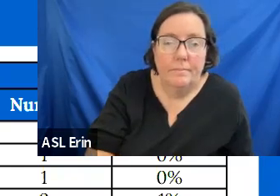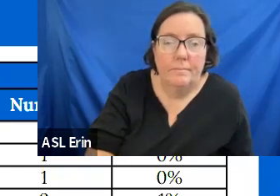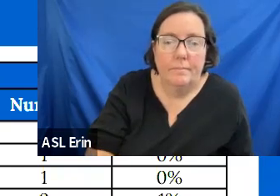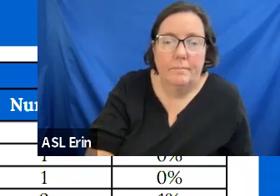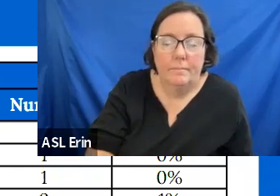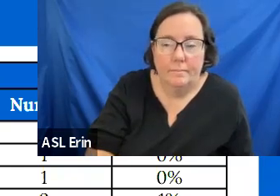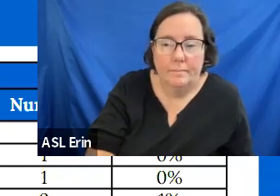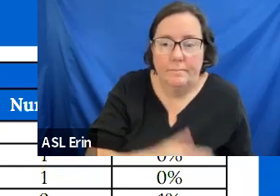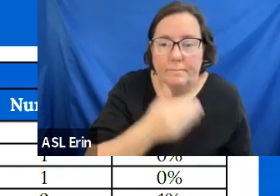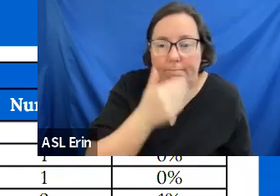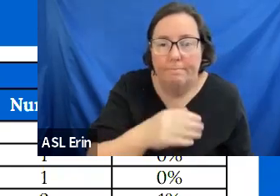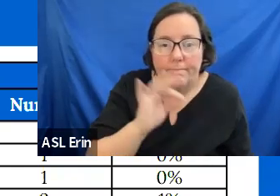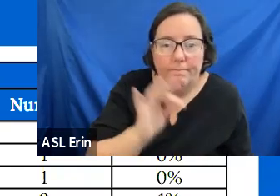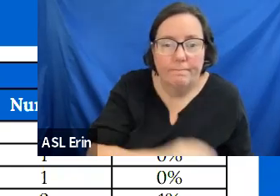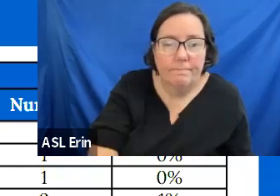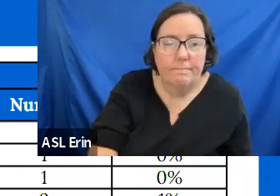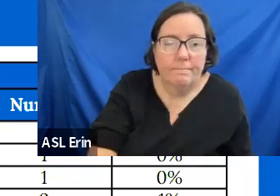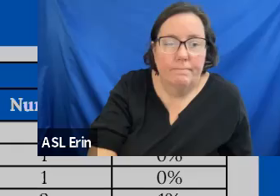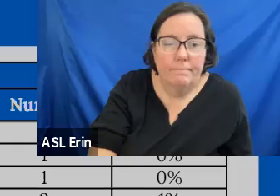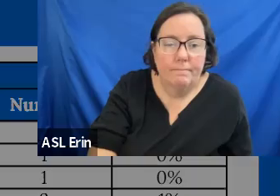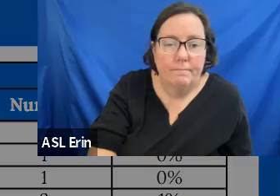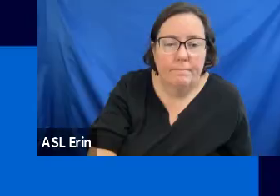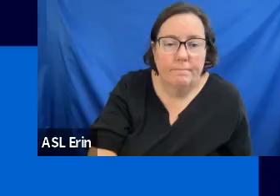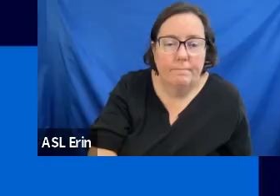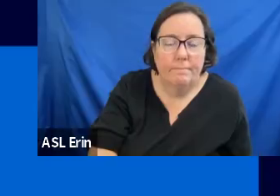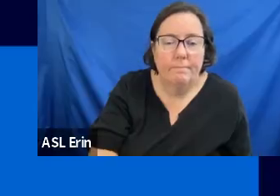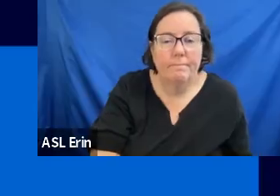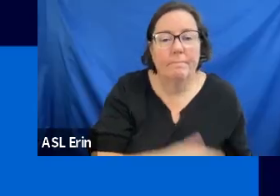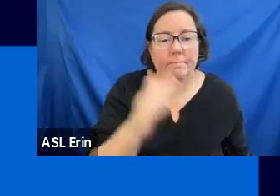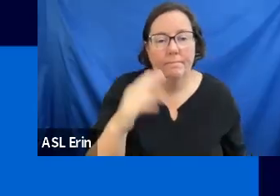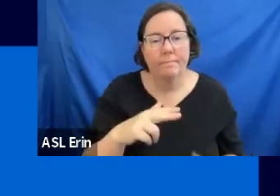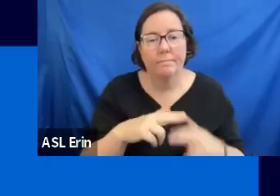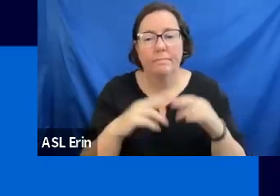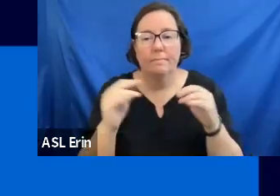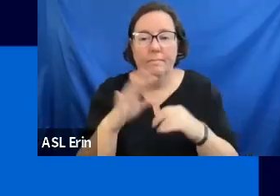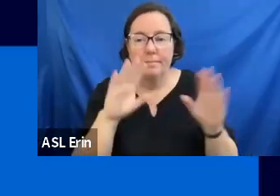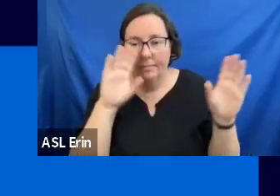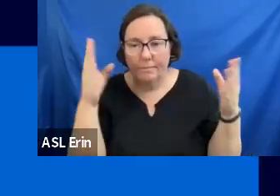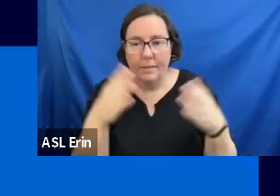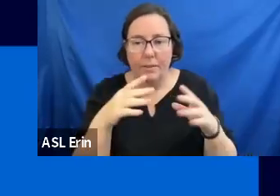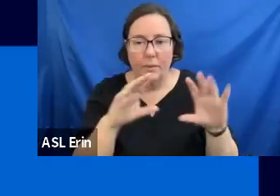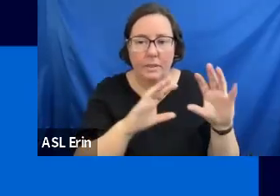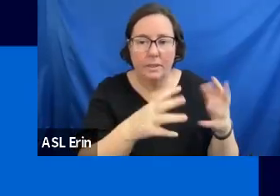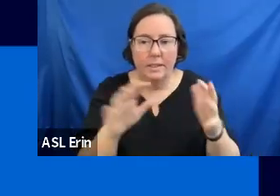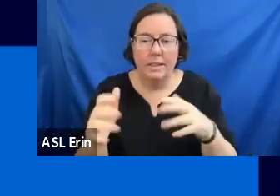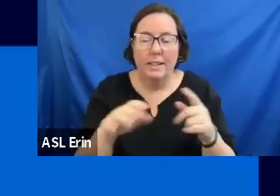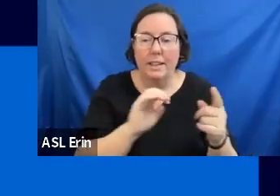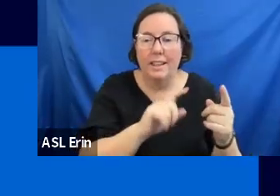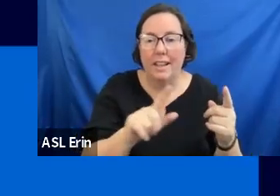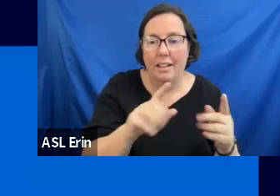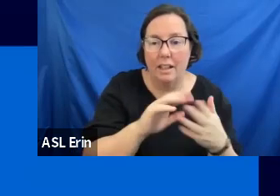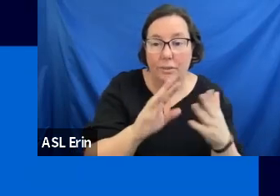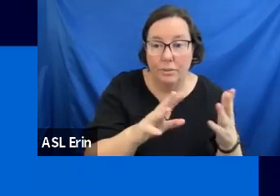Okay, Thank you. we can move to the next slide. So now we're going to turn to our English learners and students